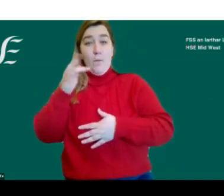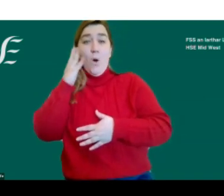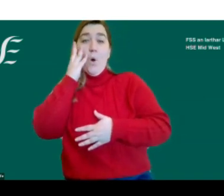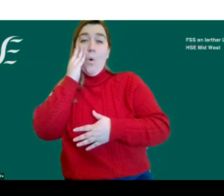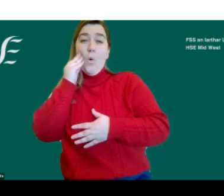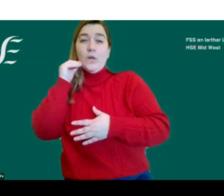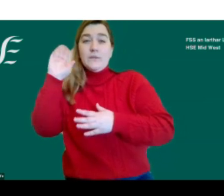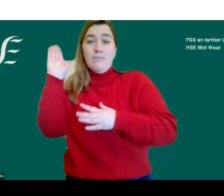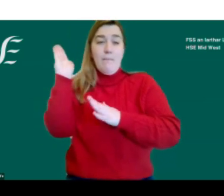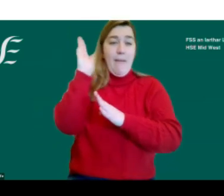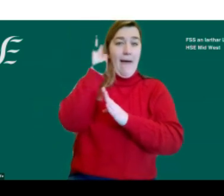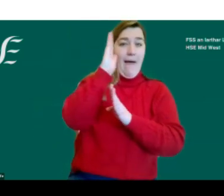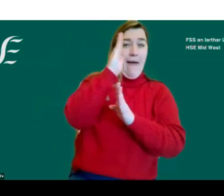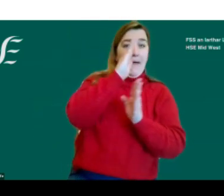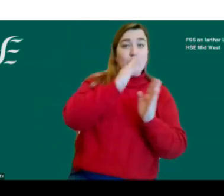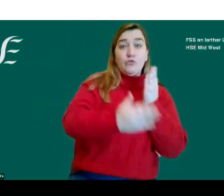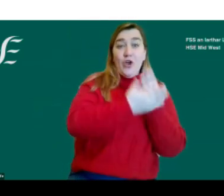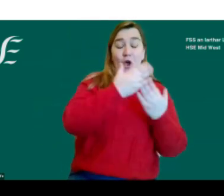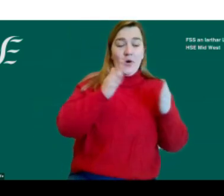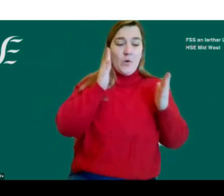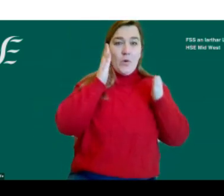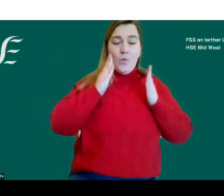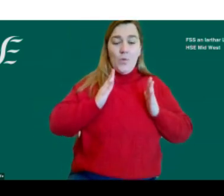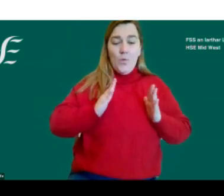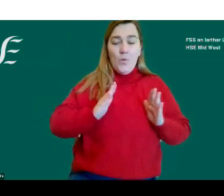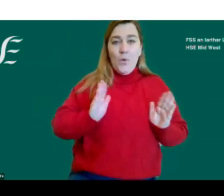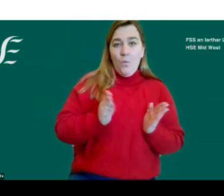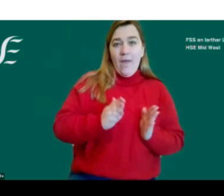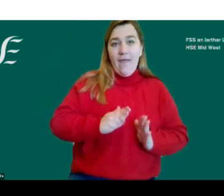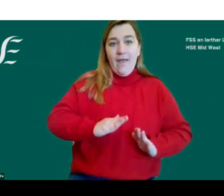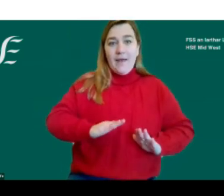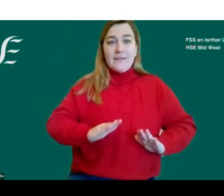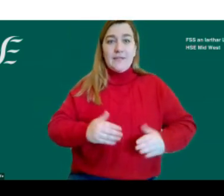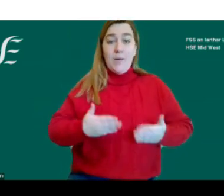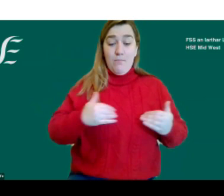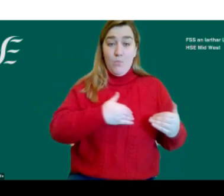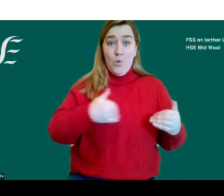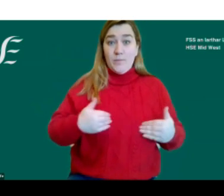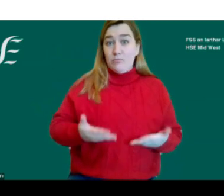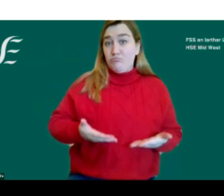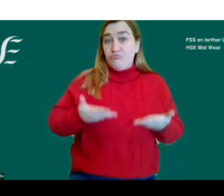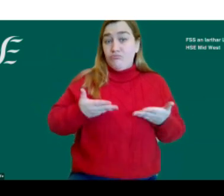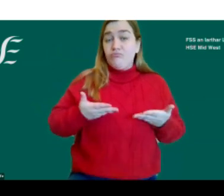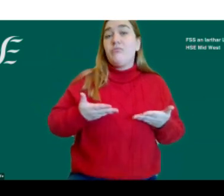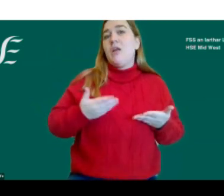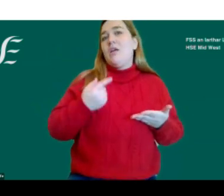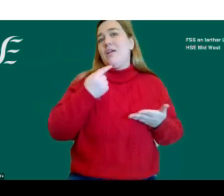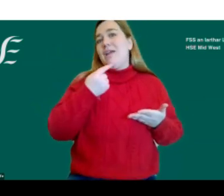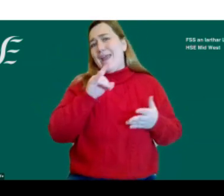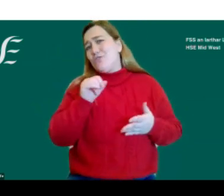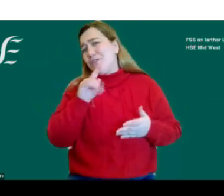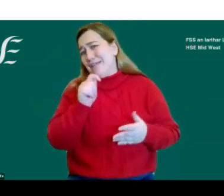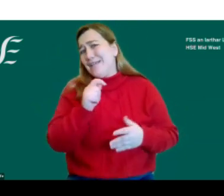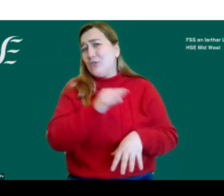And so HRT is good stuff, but it's not that good. So sometimes you have to manage expectations. So if you've background